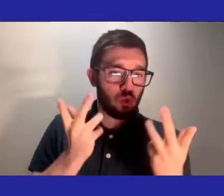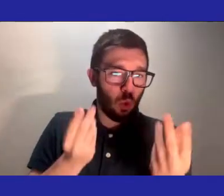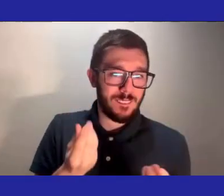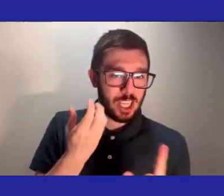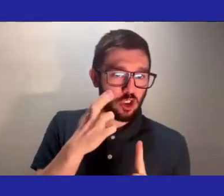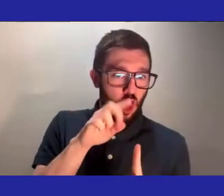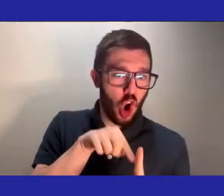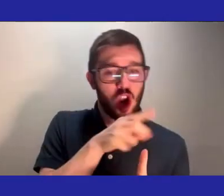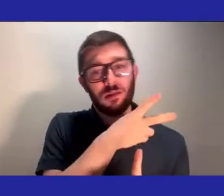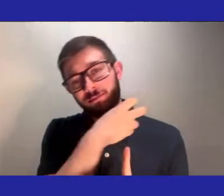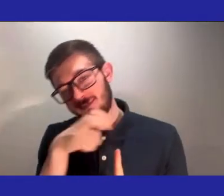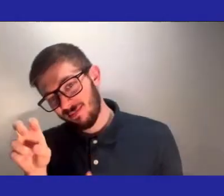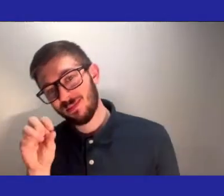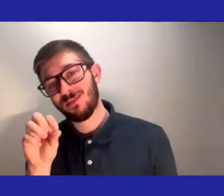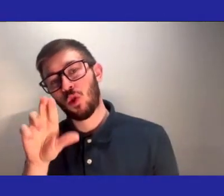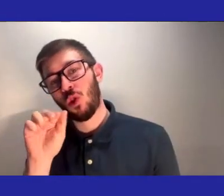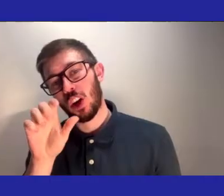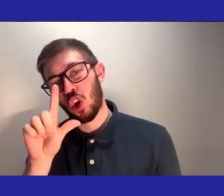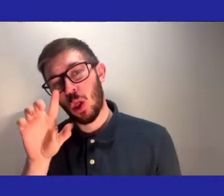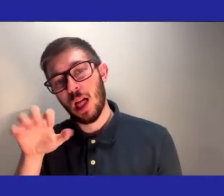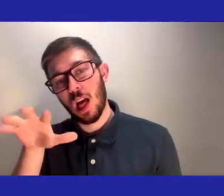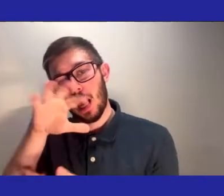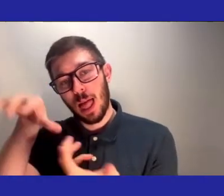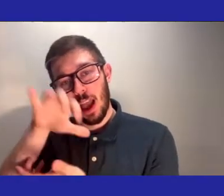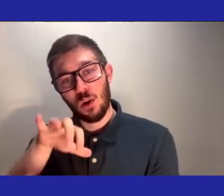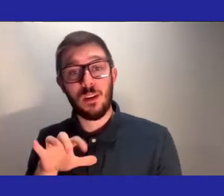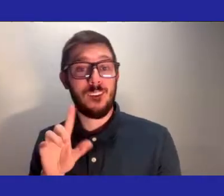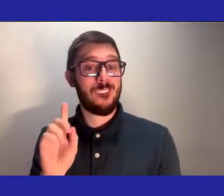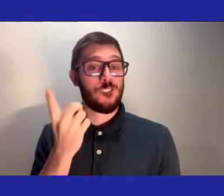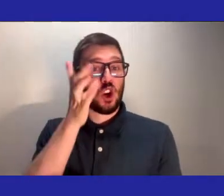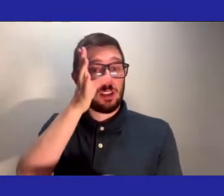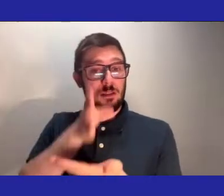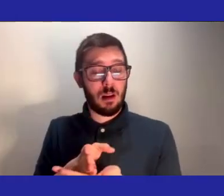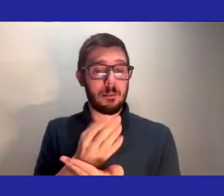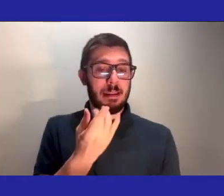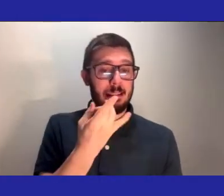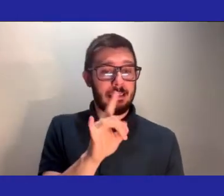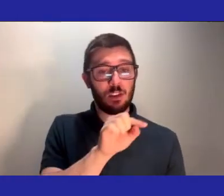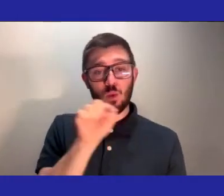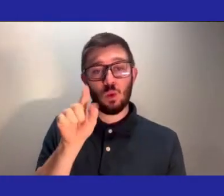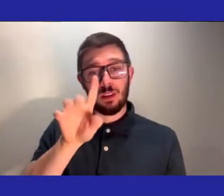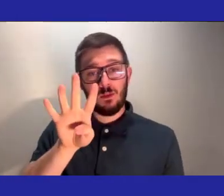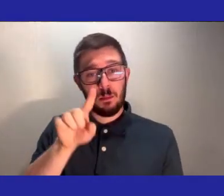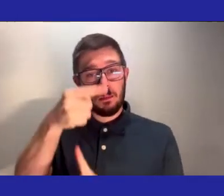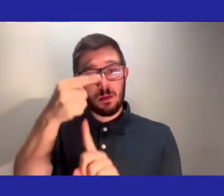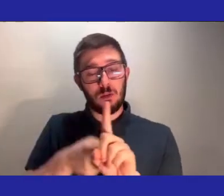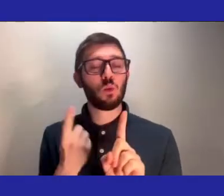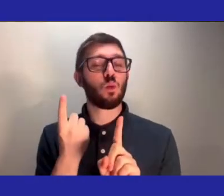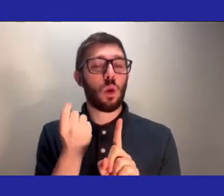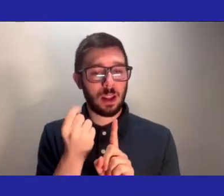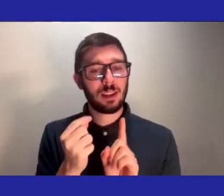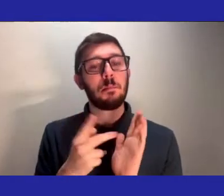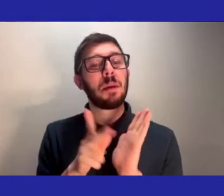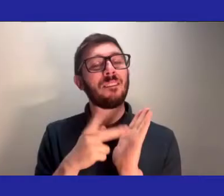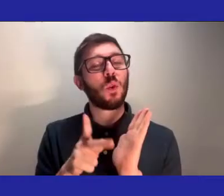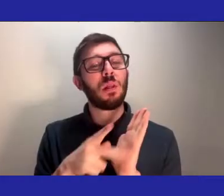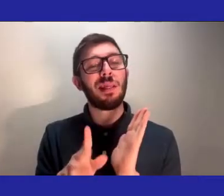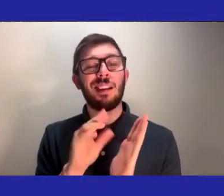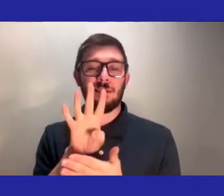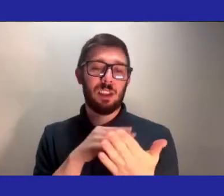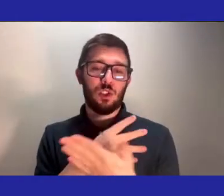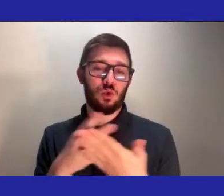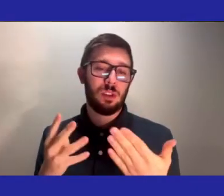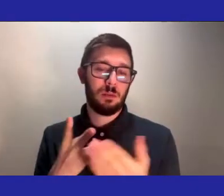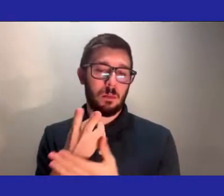Oracle Cloud. The first stop in 18 to 24 months will be the payroll system and also the scheduling system. Next